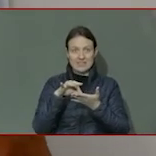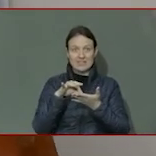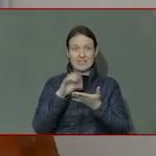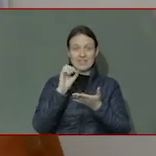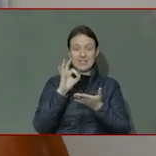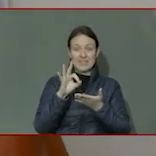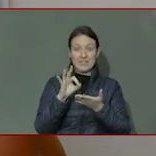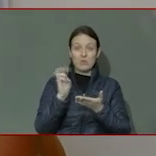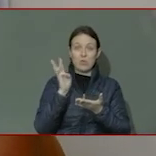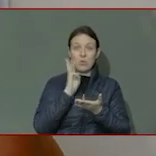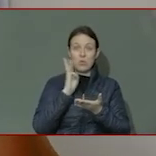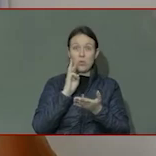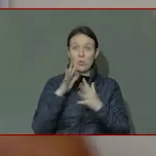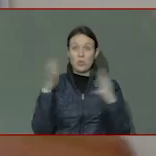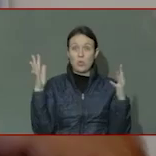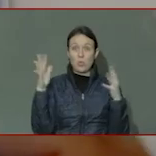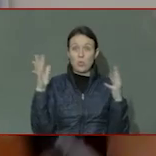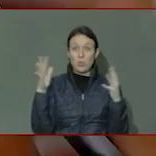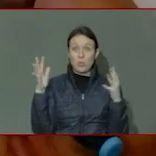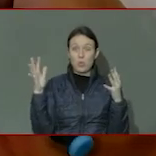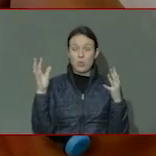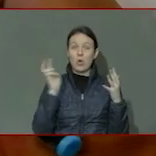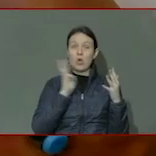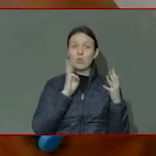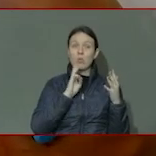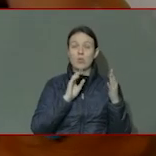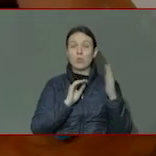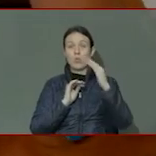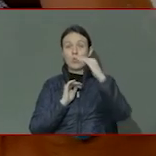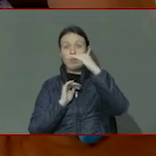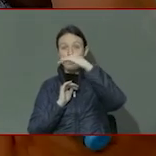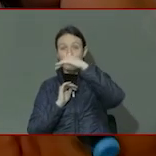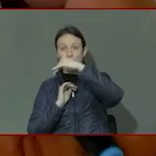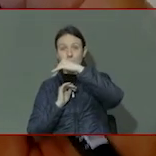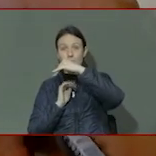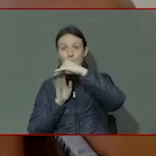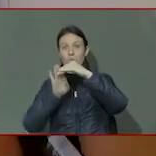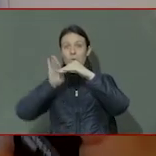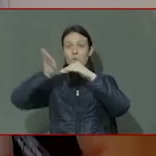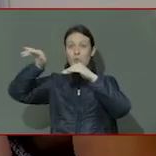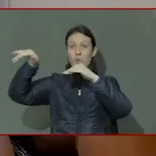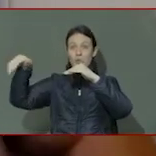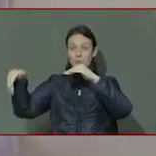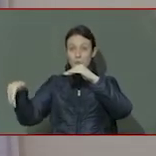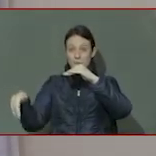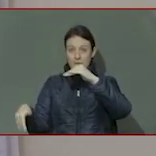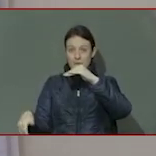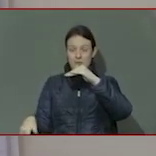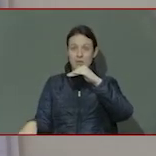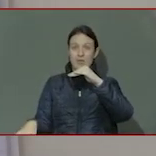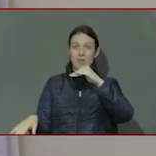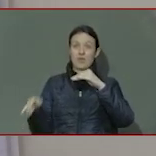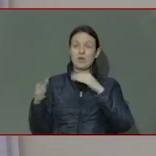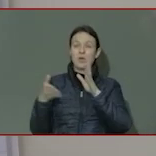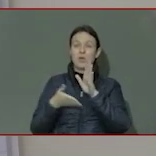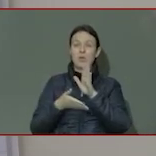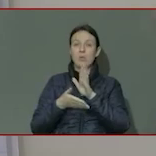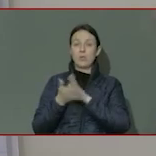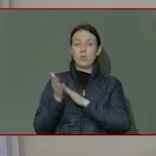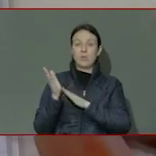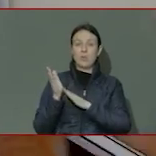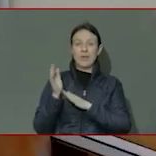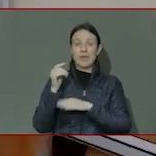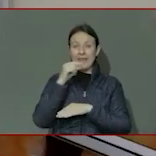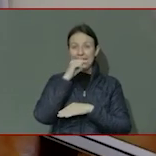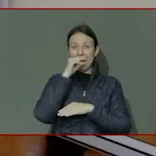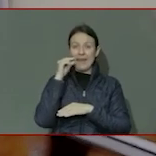too much water, the water can go through, and that water can become part of a substance which we